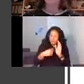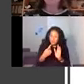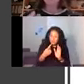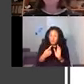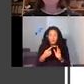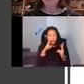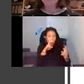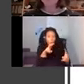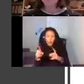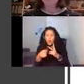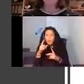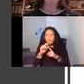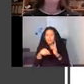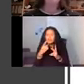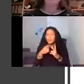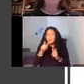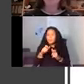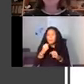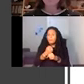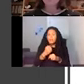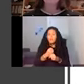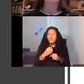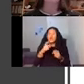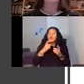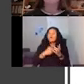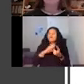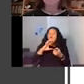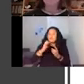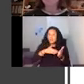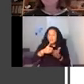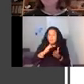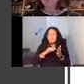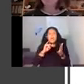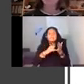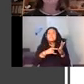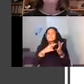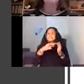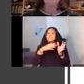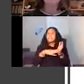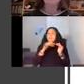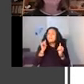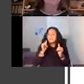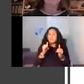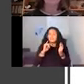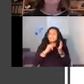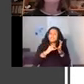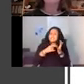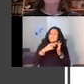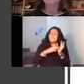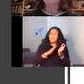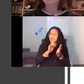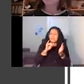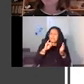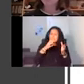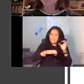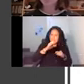things other people have made. Raspberry Jams are types of STEAMM festivals, with STEAMM standing for